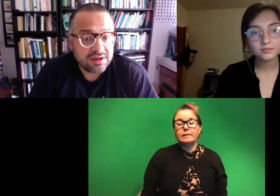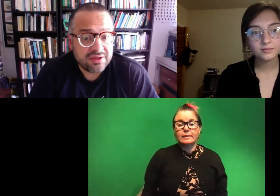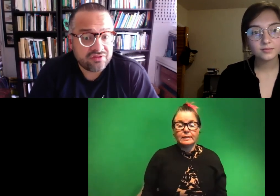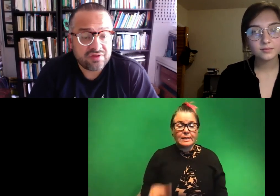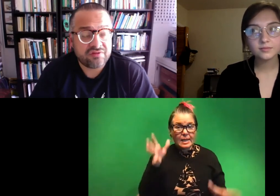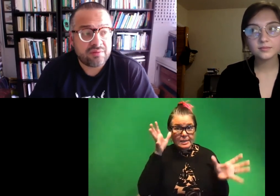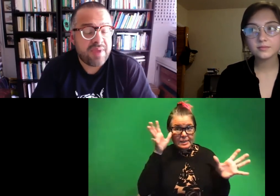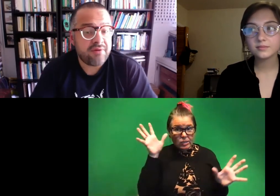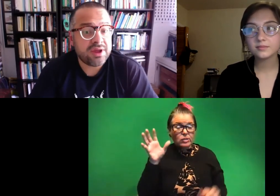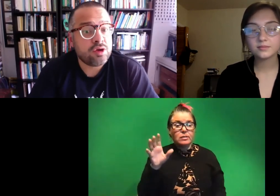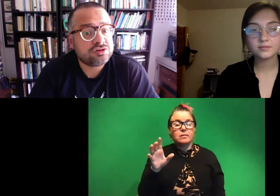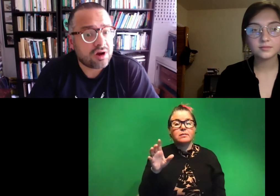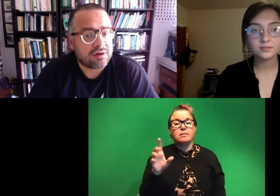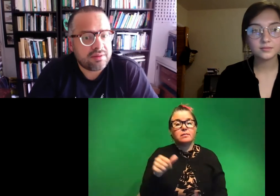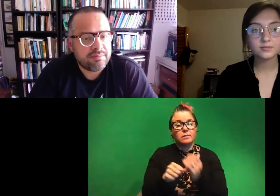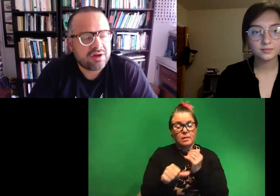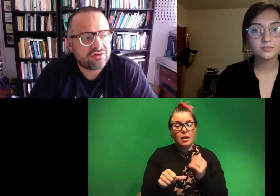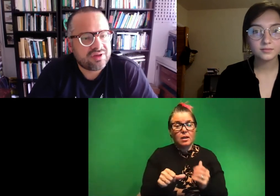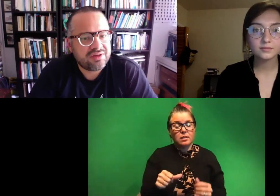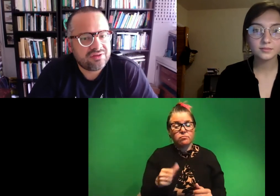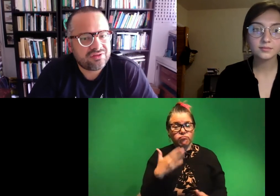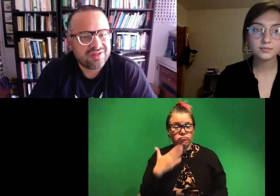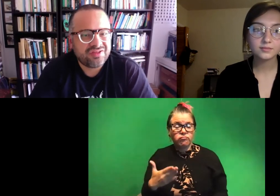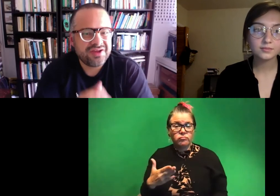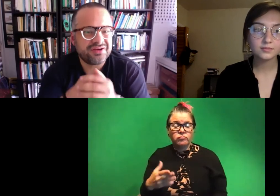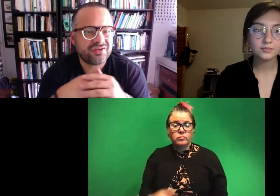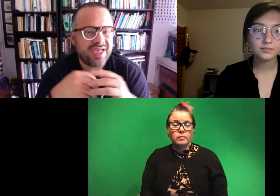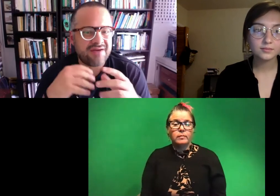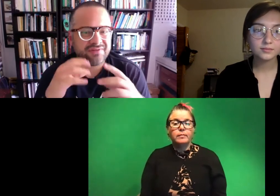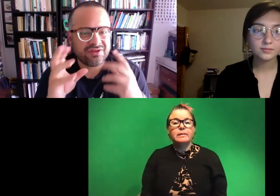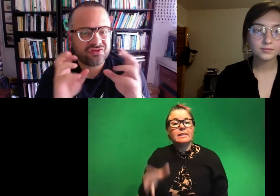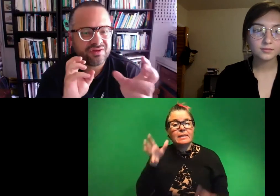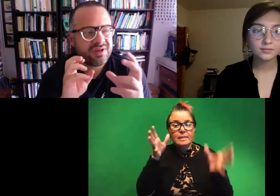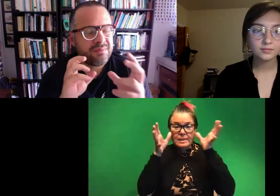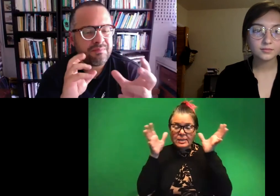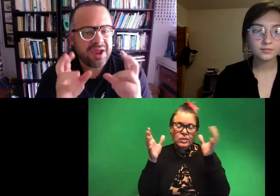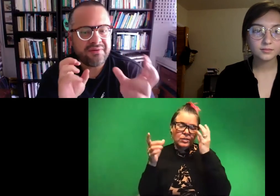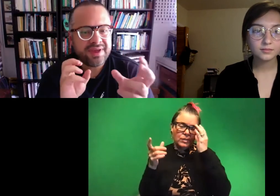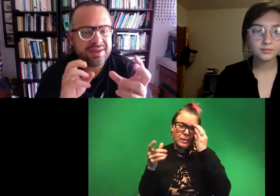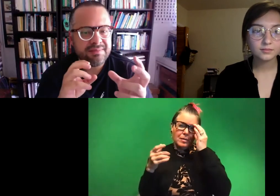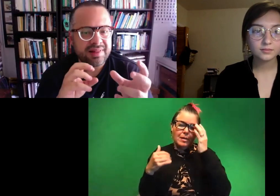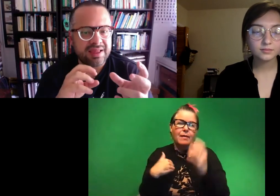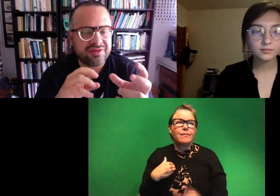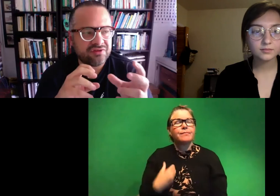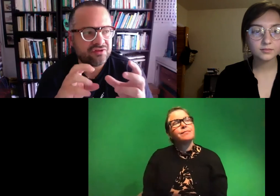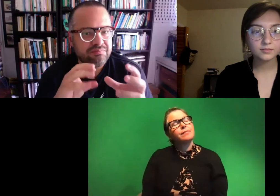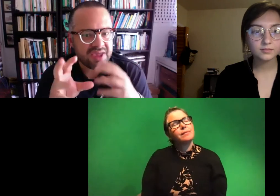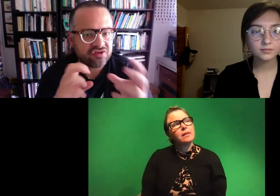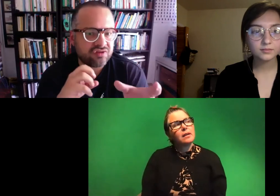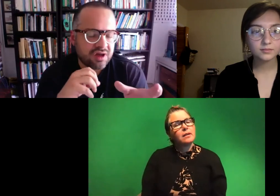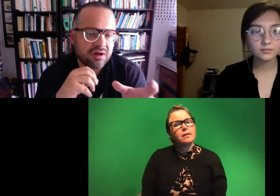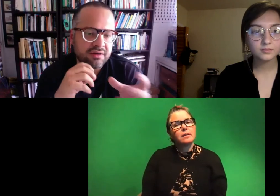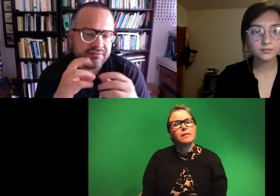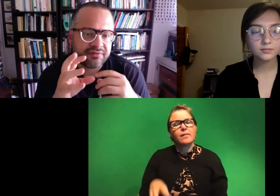dung is a very good dung because is deers have this very like this